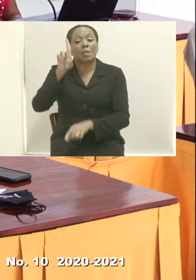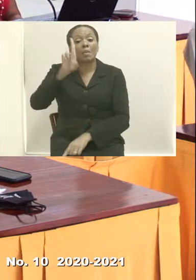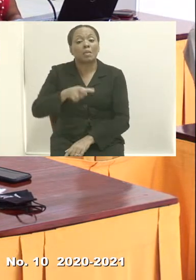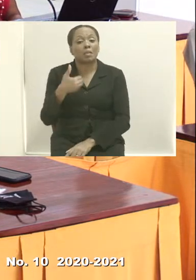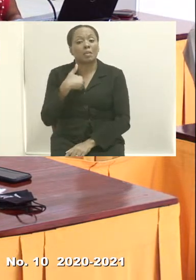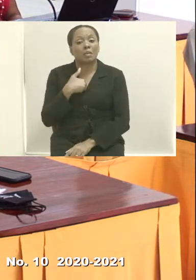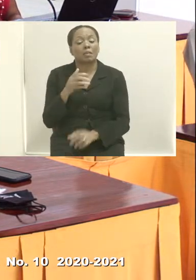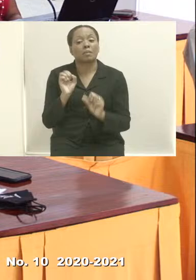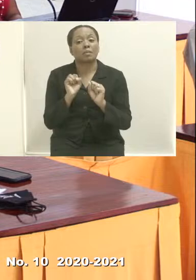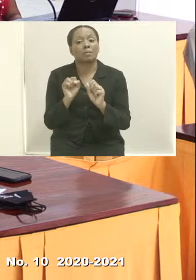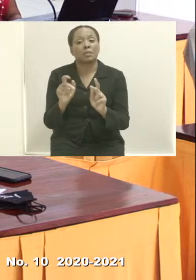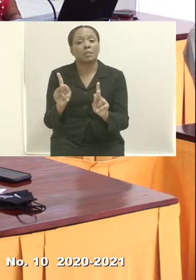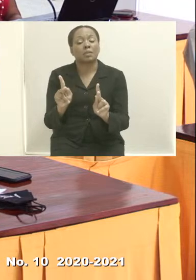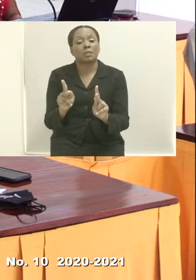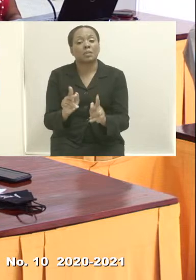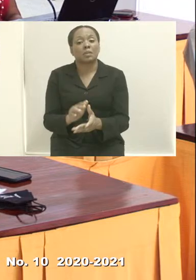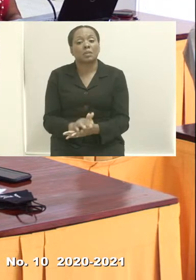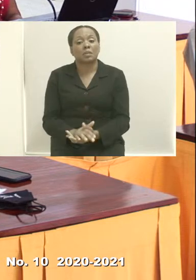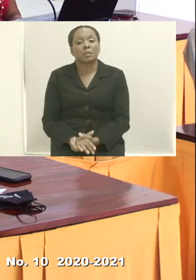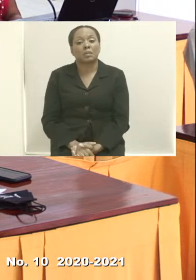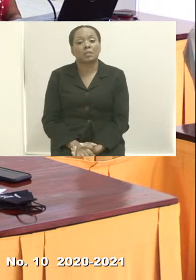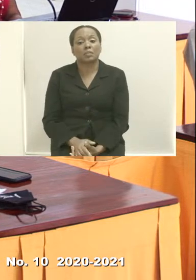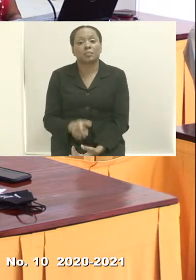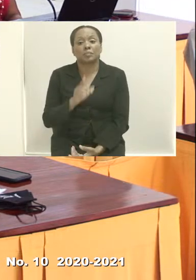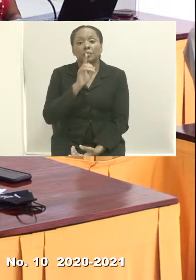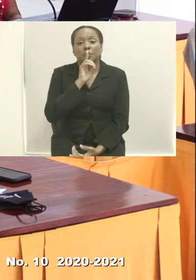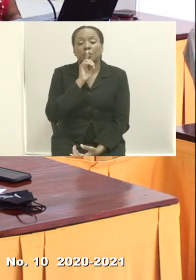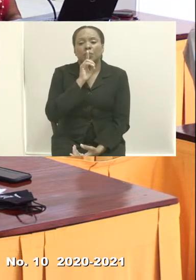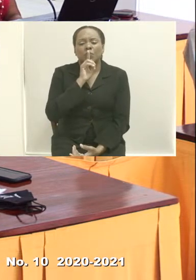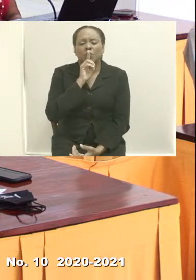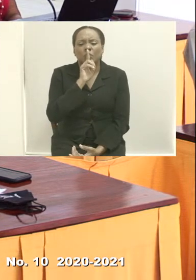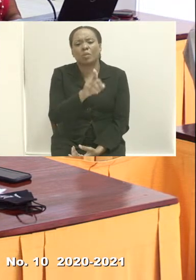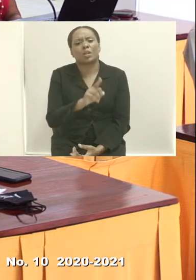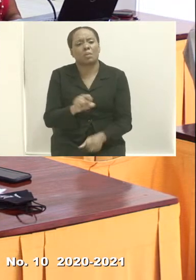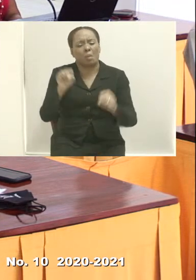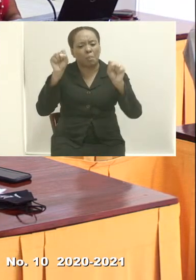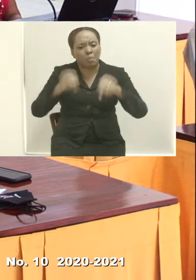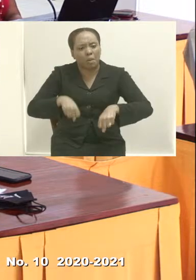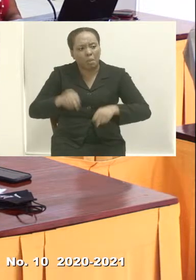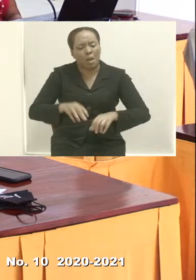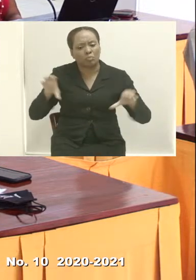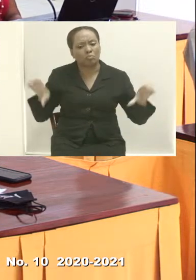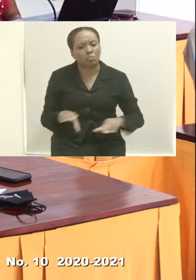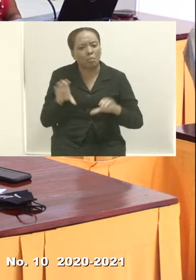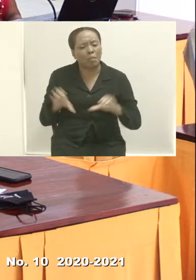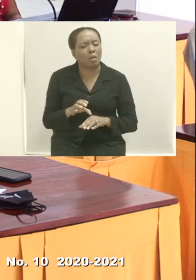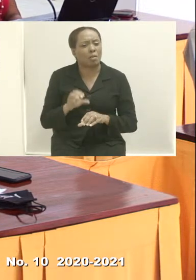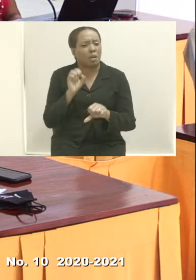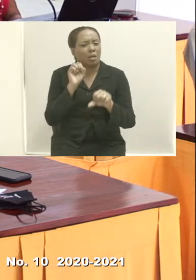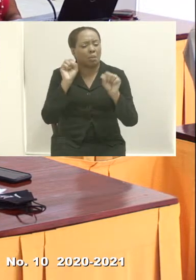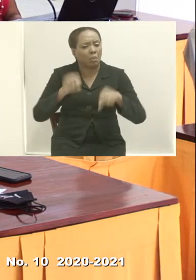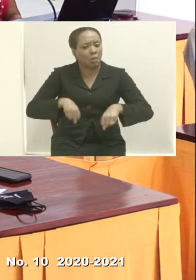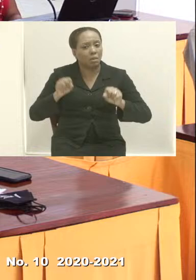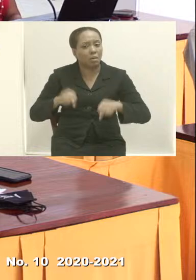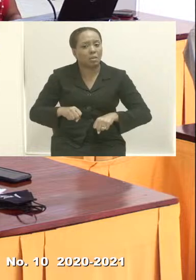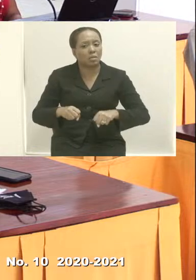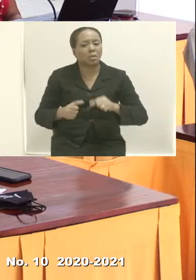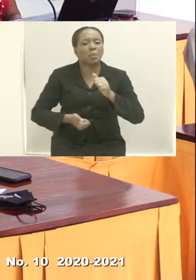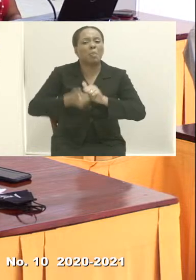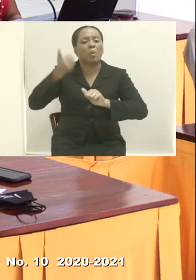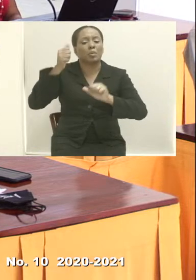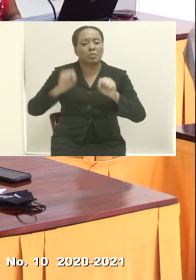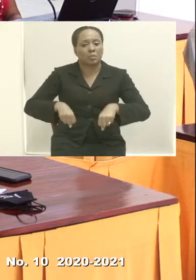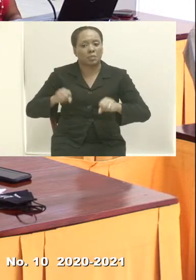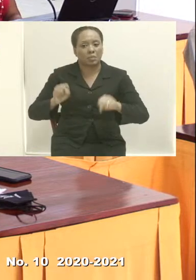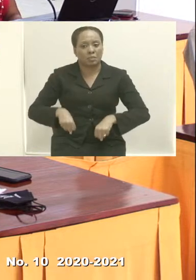to reach their maximum potential. And we're doing this, ma'am, by way of a number of policy interventions. There will